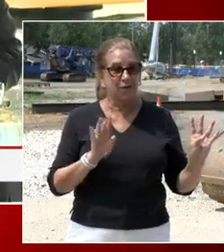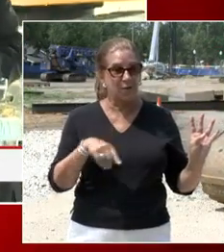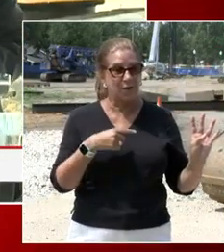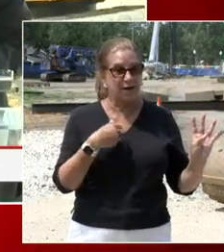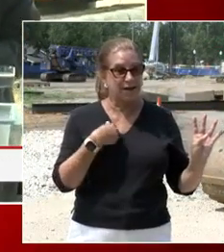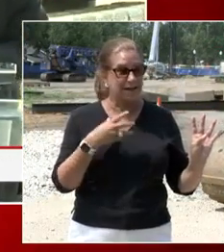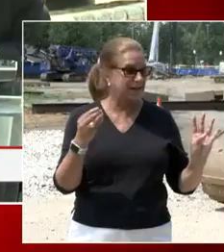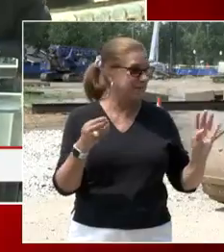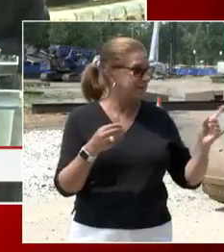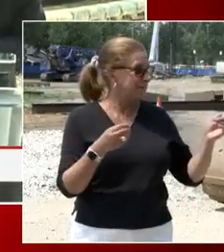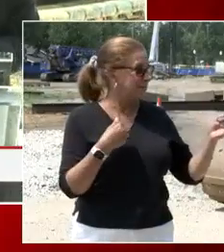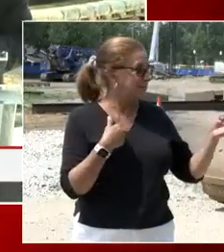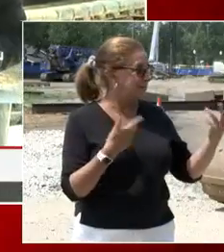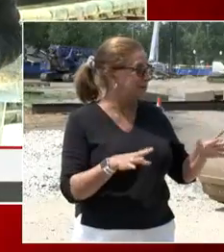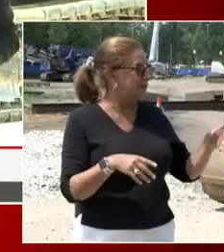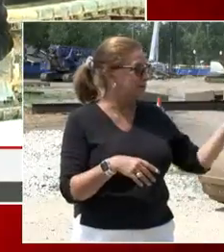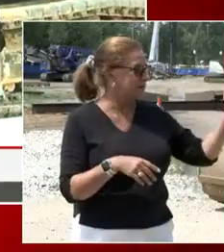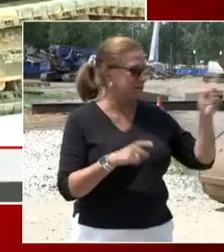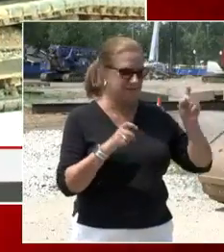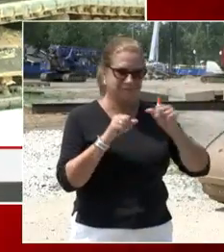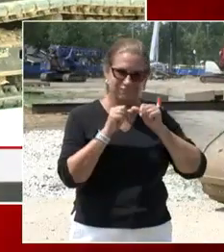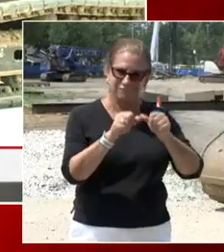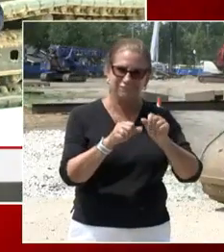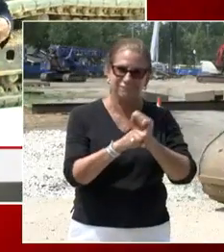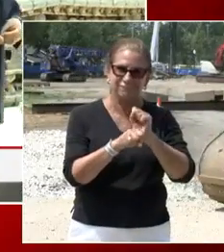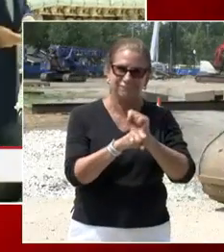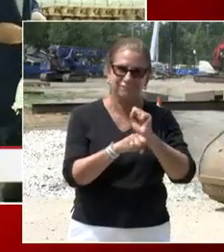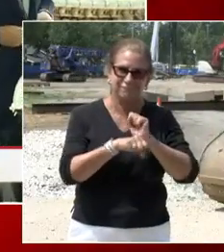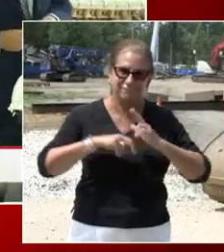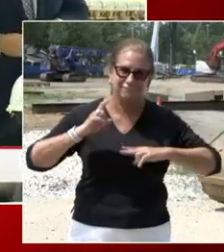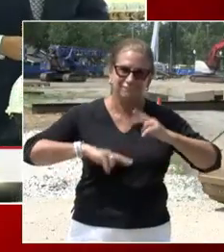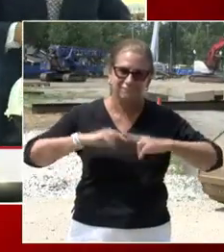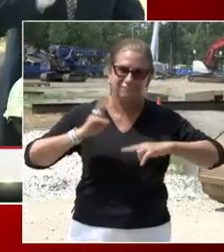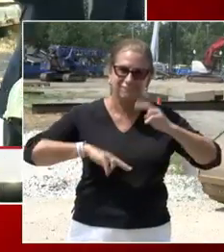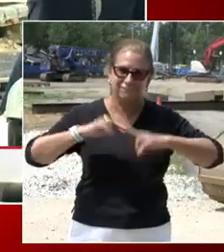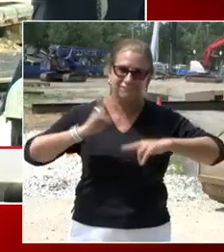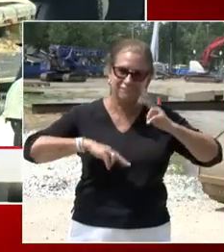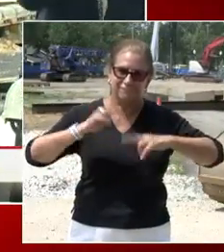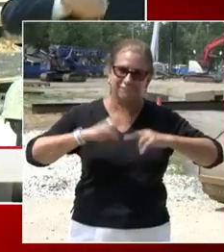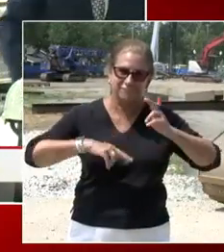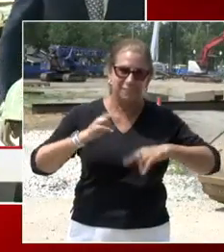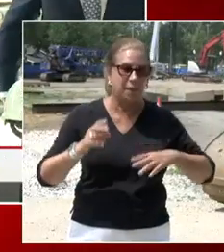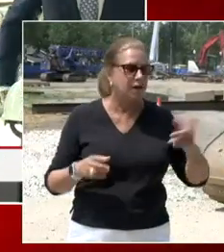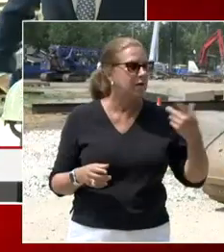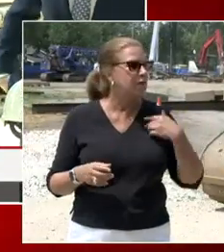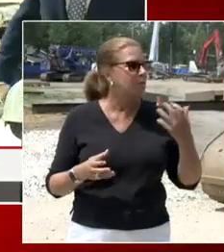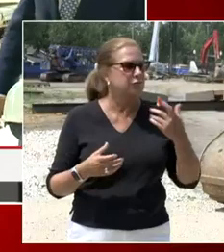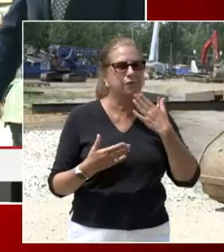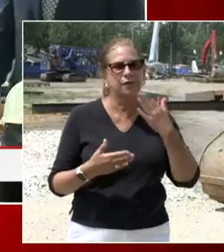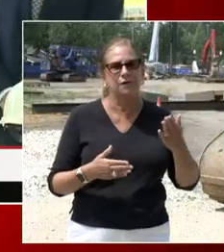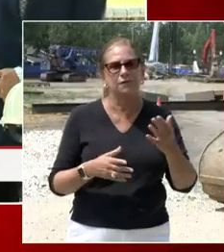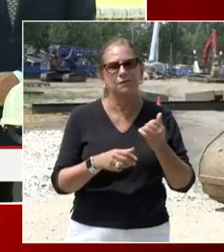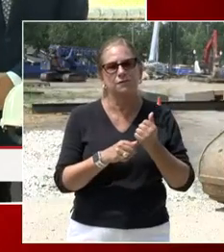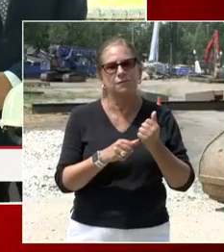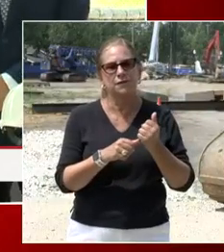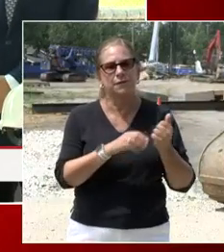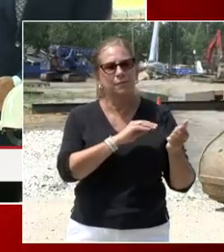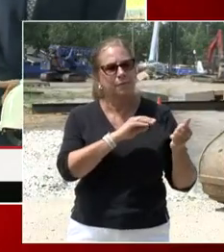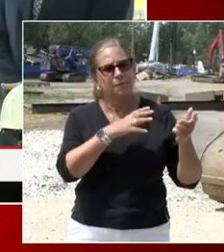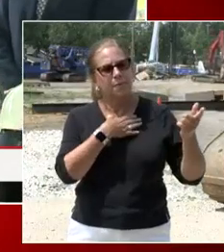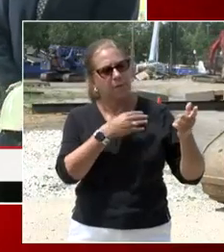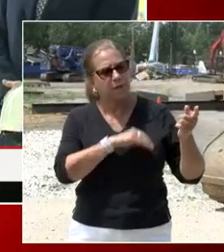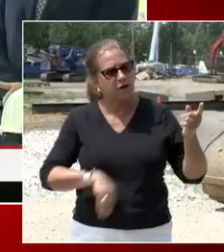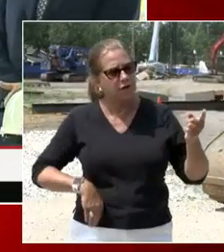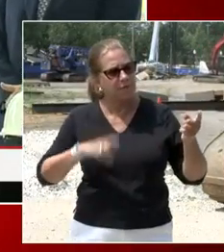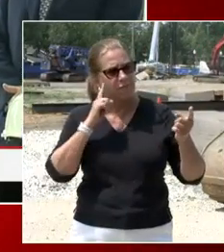Important to have him. I'm John Falchicchio. I serve as Mayor Bowser's deputy mayor for planning and economic development. First off, when it's all been said, what do you